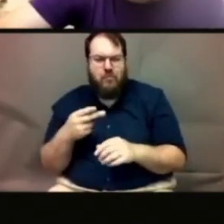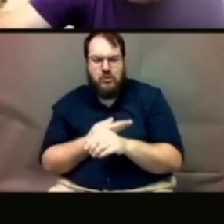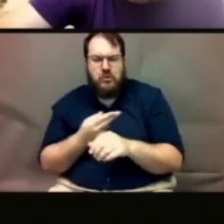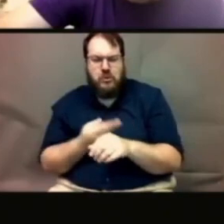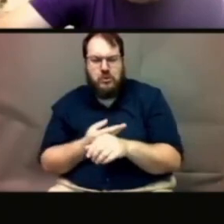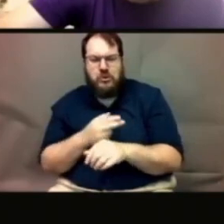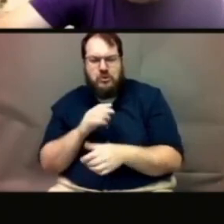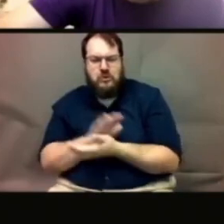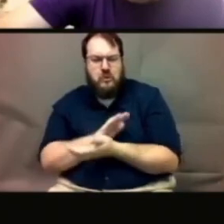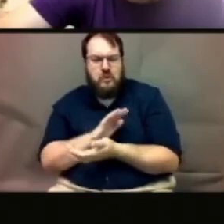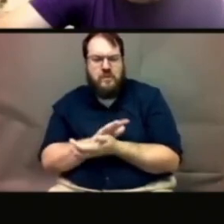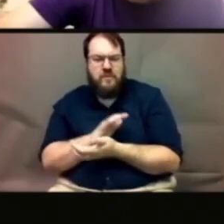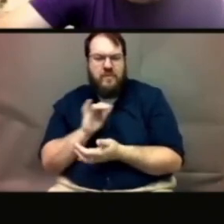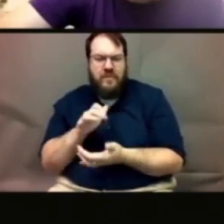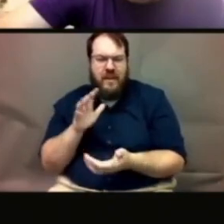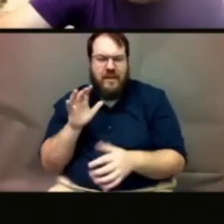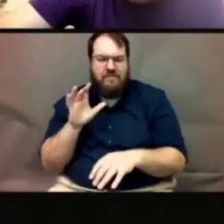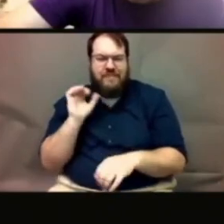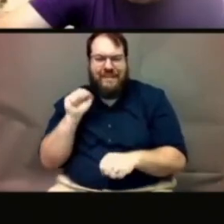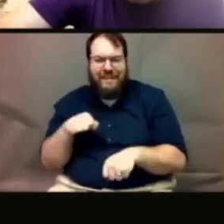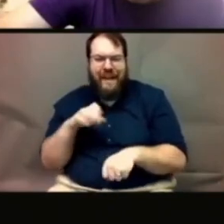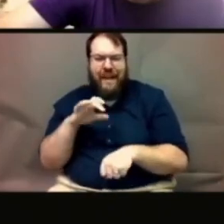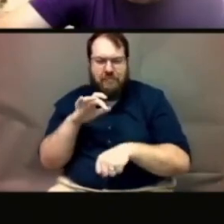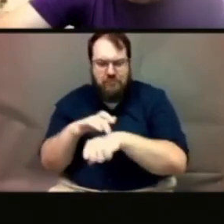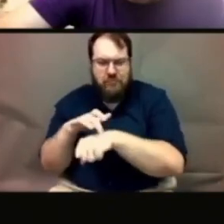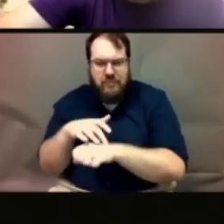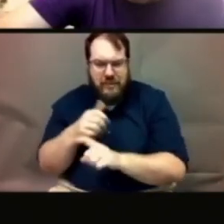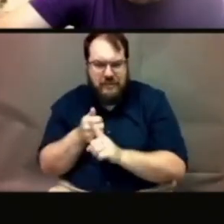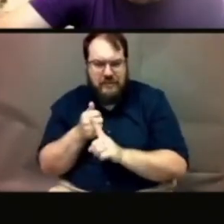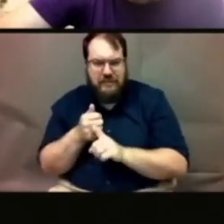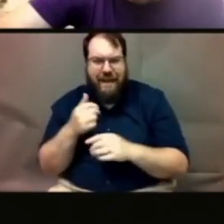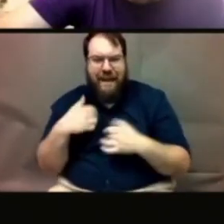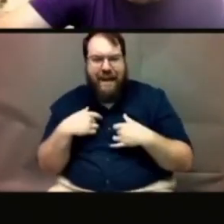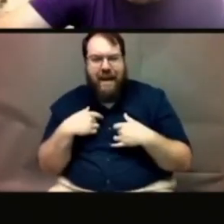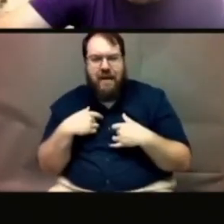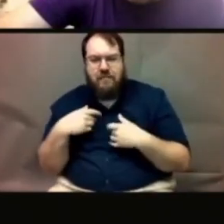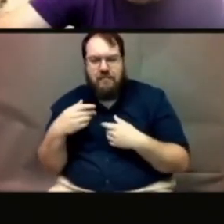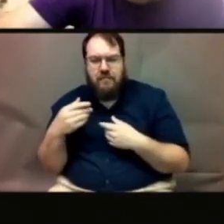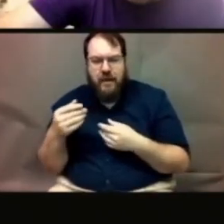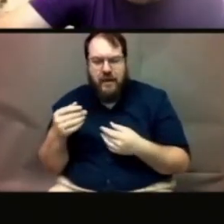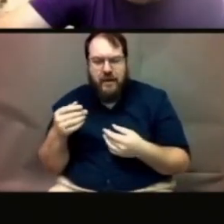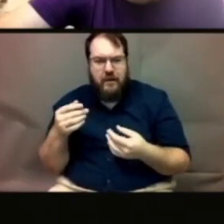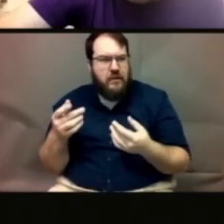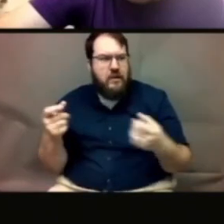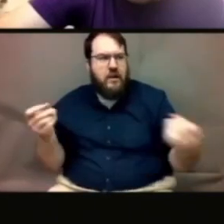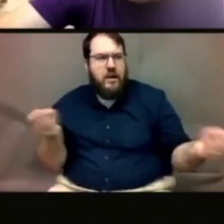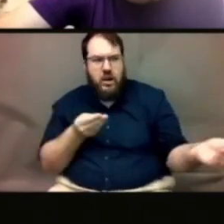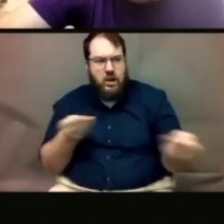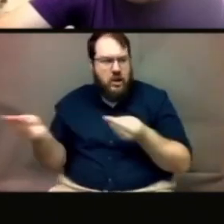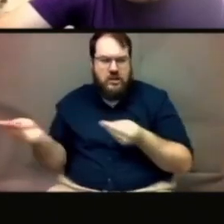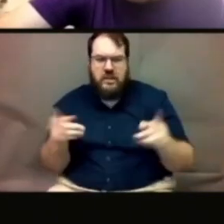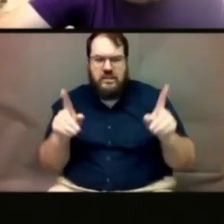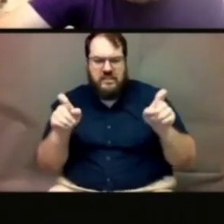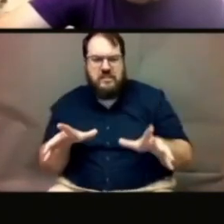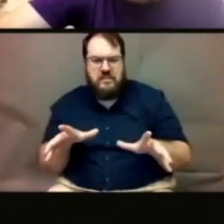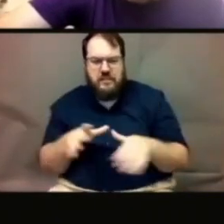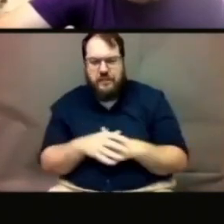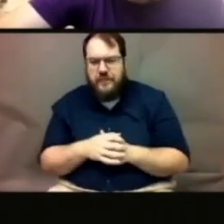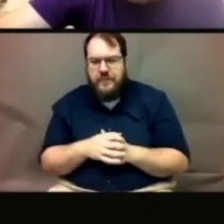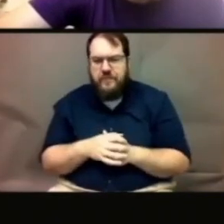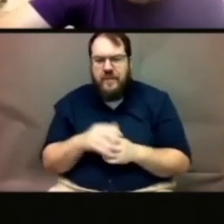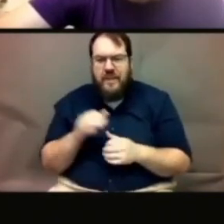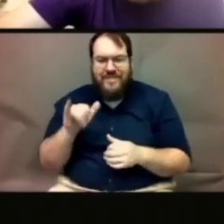it goes hands-on. And then we have a conductivity tester, because like you said, what can I use with Makey Makey? And this progression I found to be